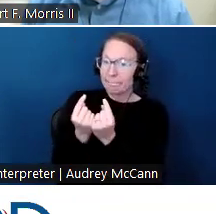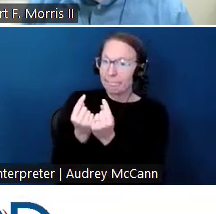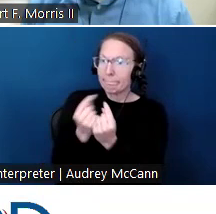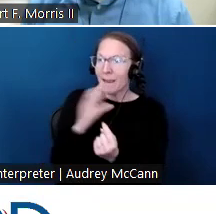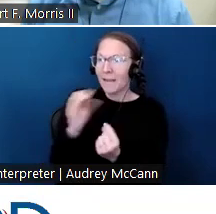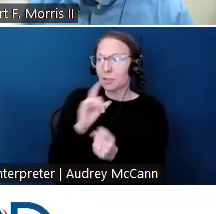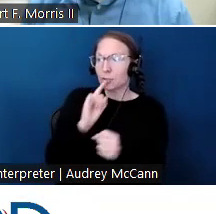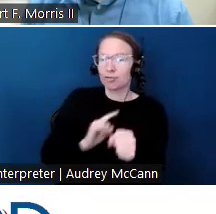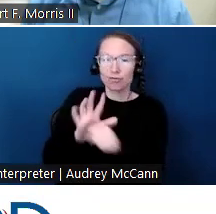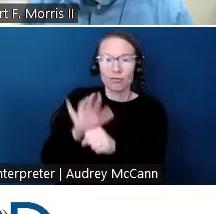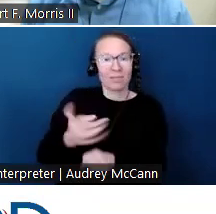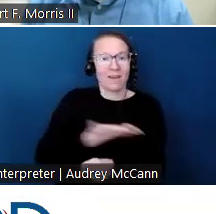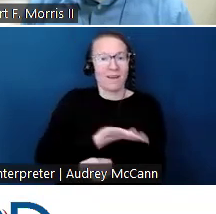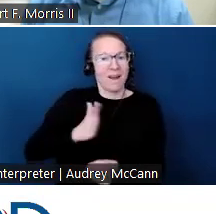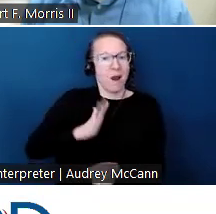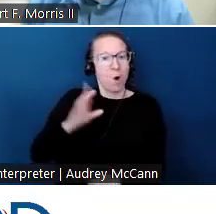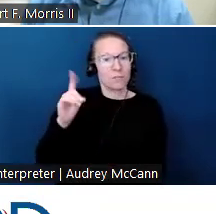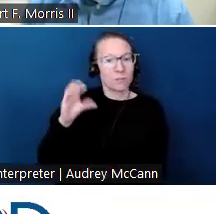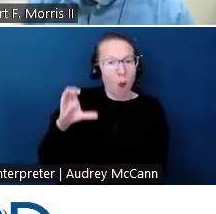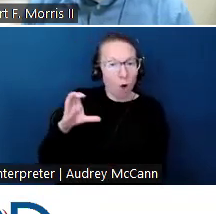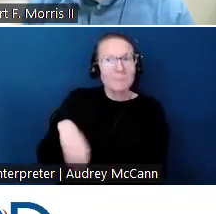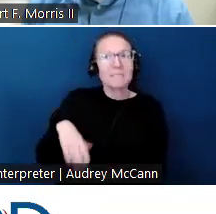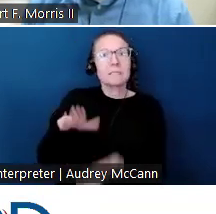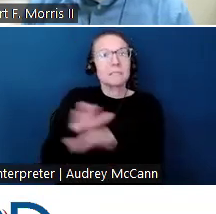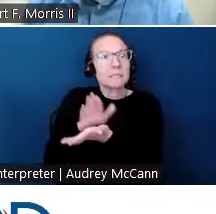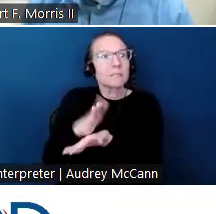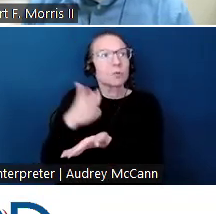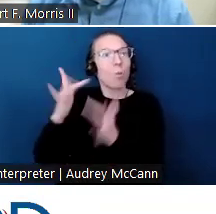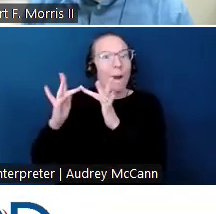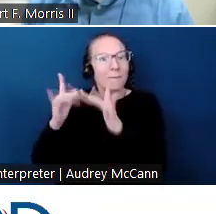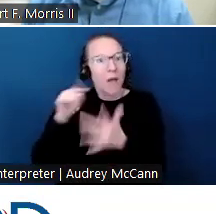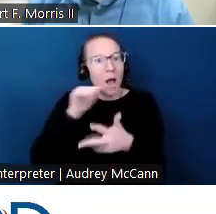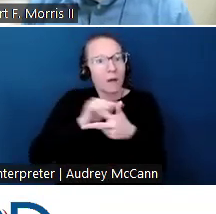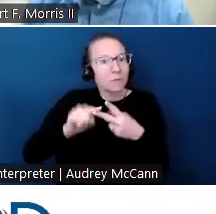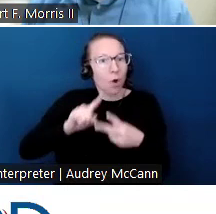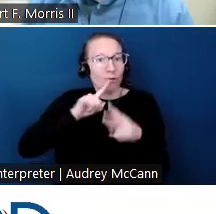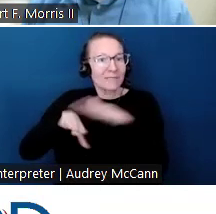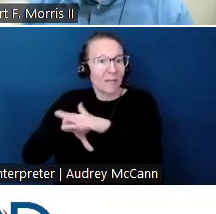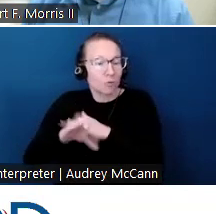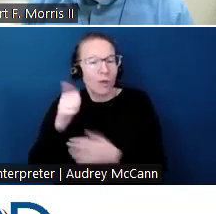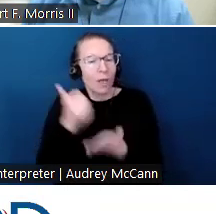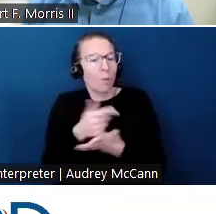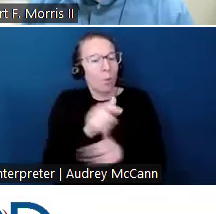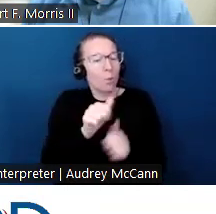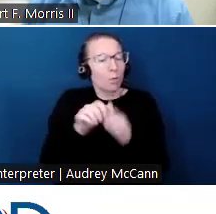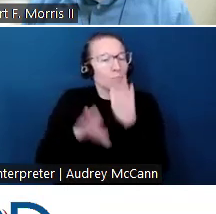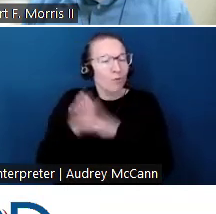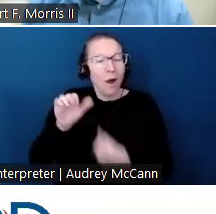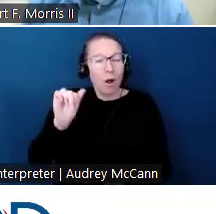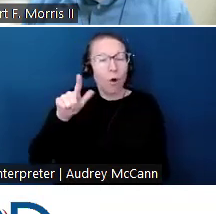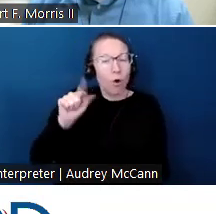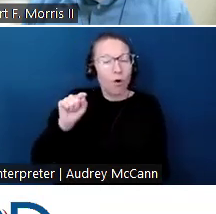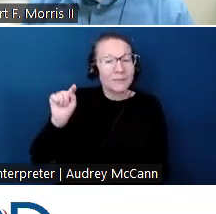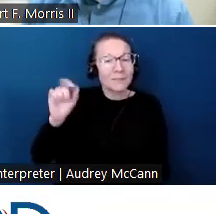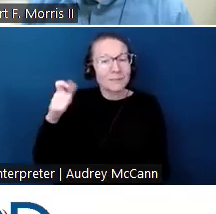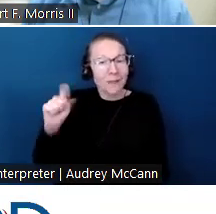ensuring that our documents and websites are accessible. So assisting them with things like creating alt text and getting them in